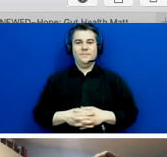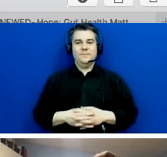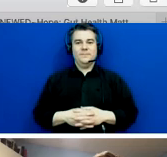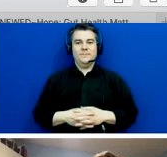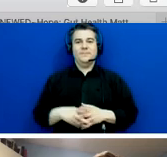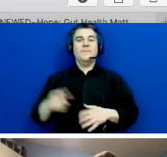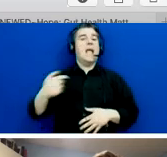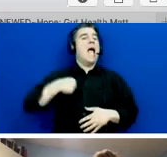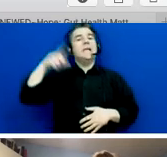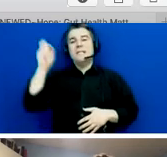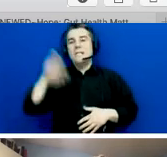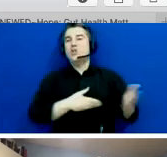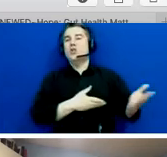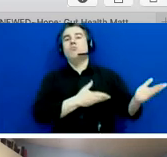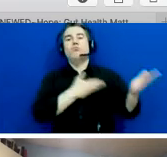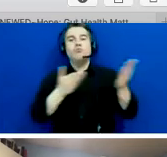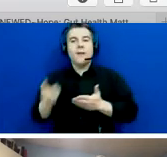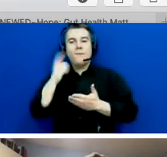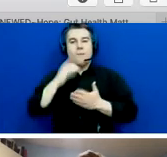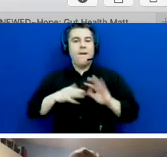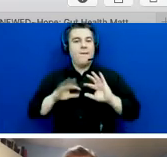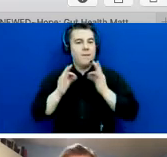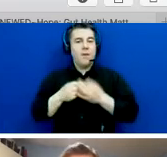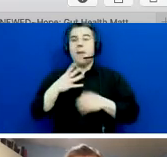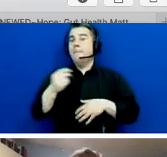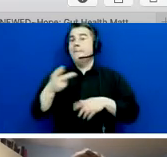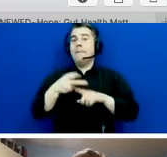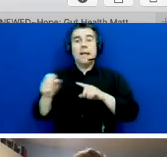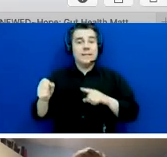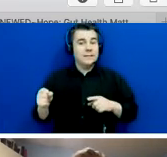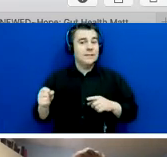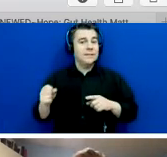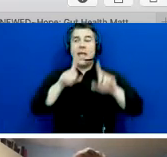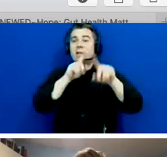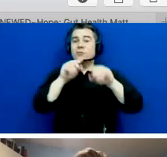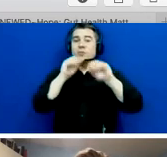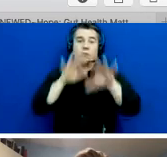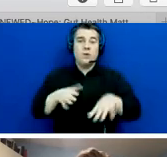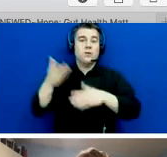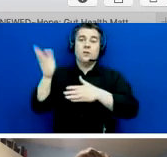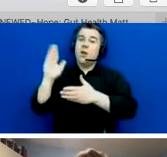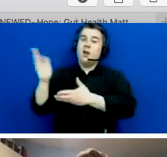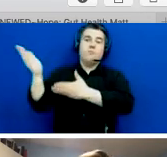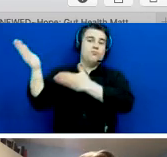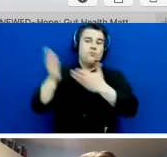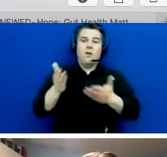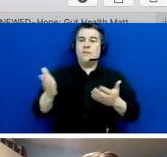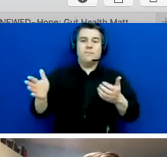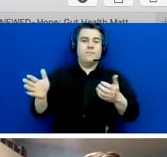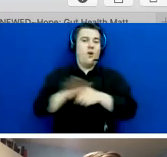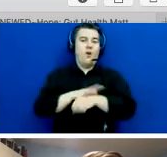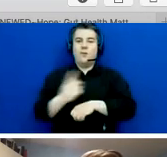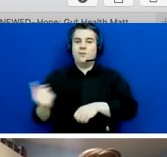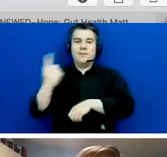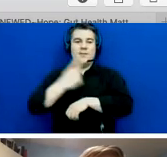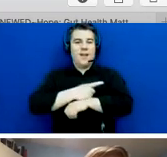I need to bring something to my family. And Plexus answered prayer. God brought it. The entire day is